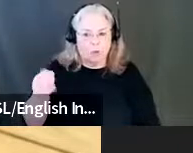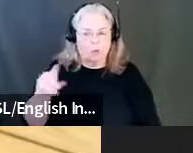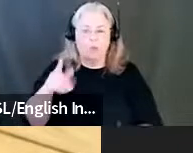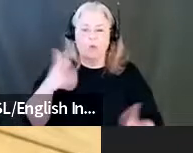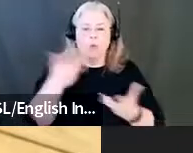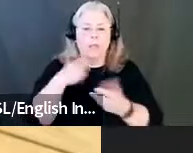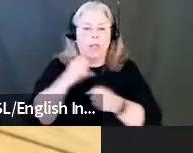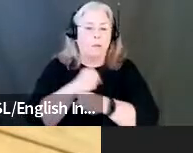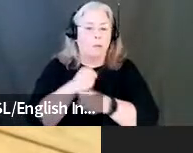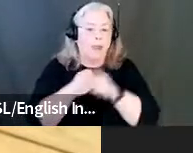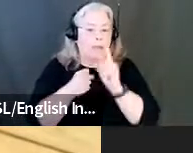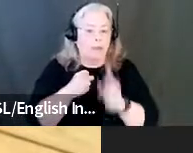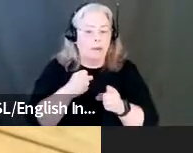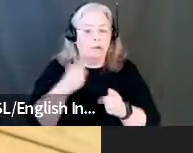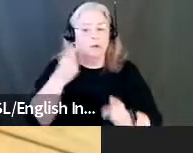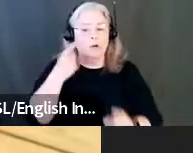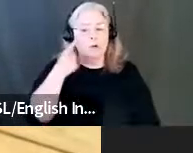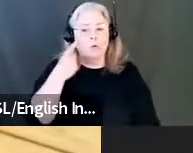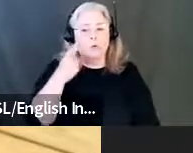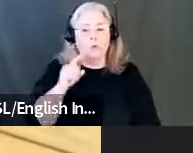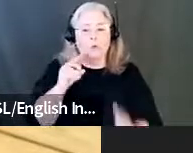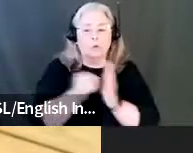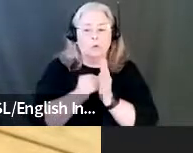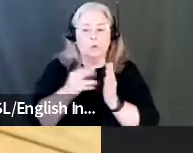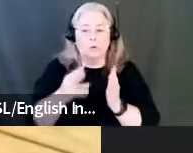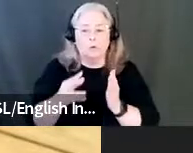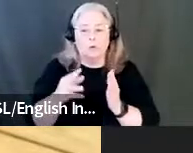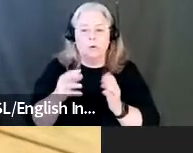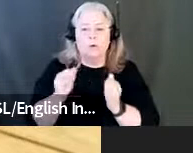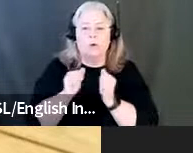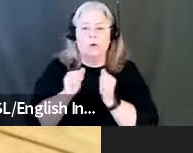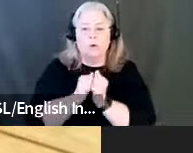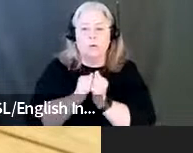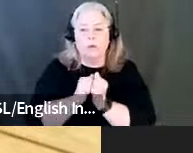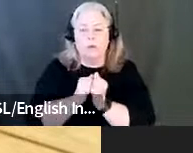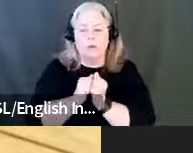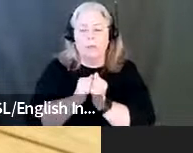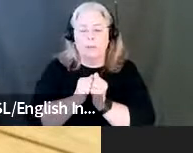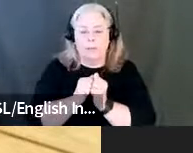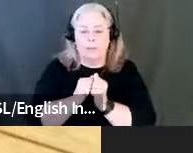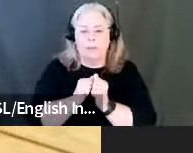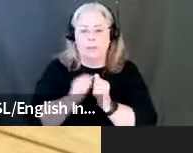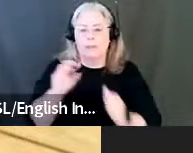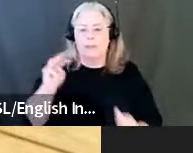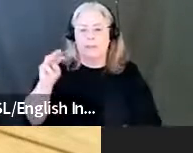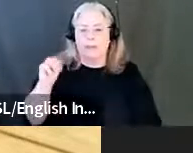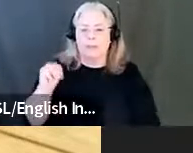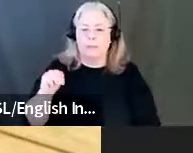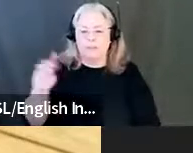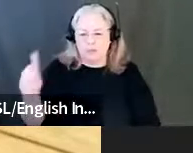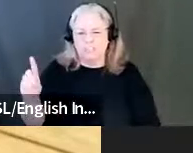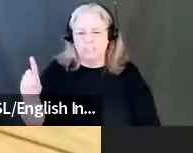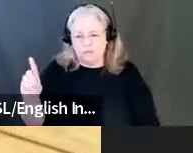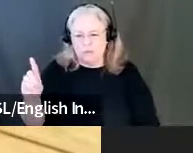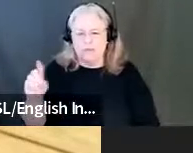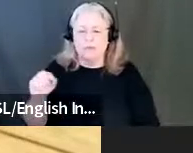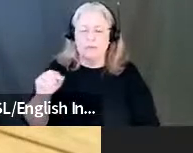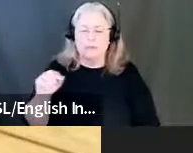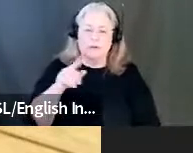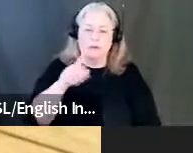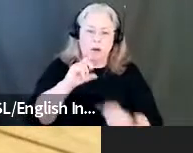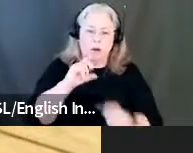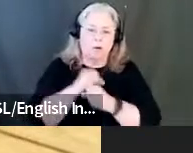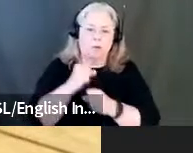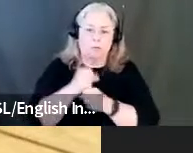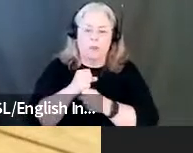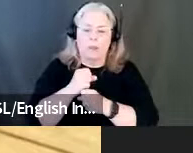here is, this is for a student with muscular dystrophy that has a hard time feeding himself. And so I've made arm